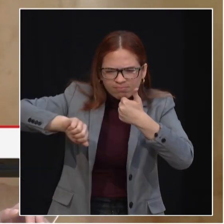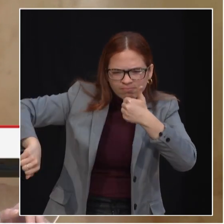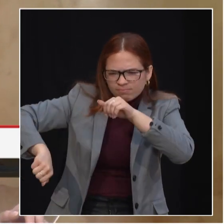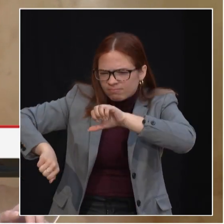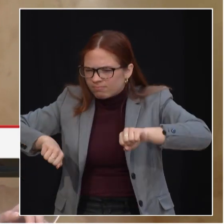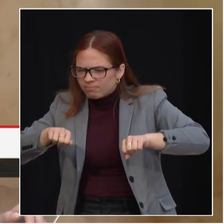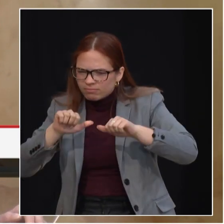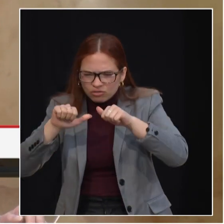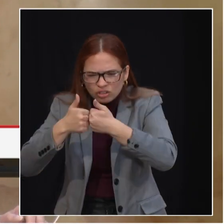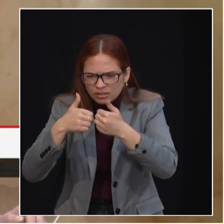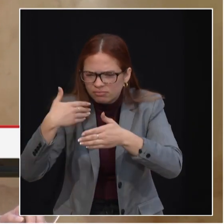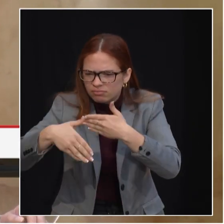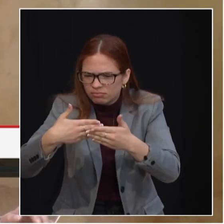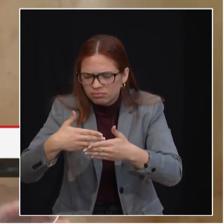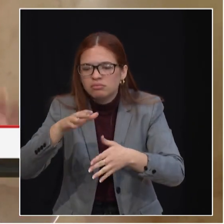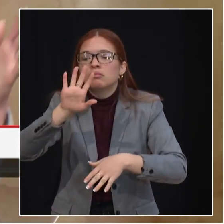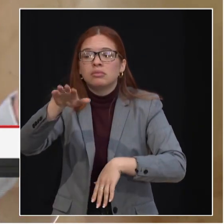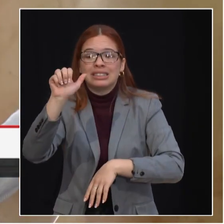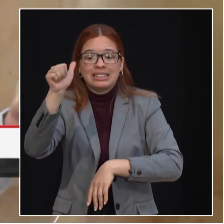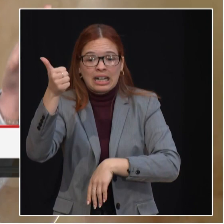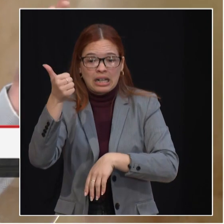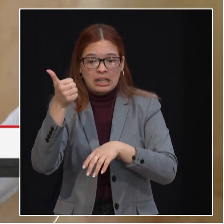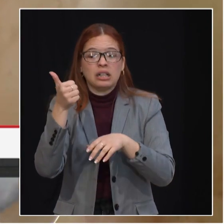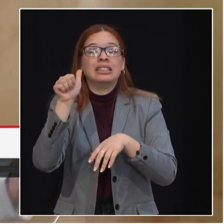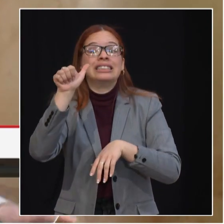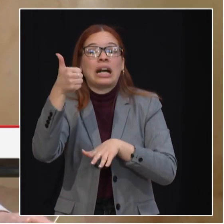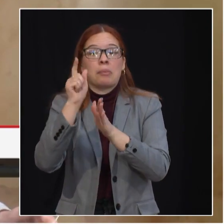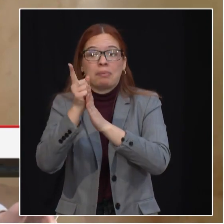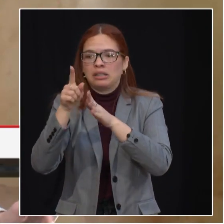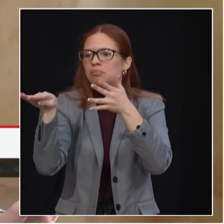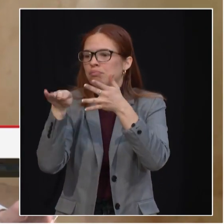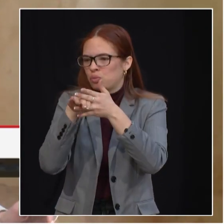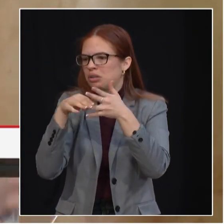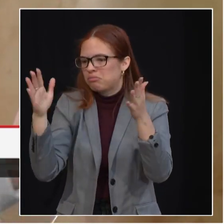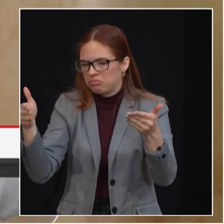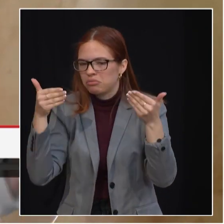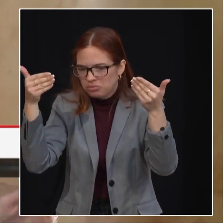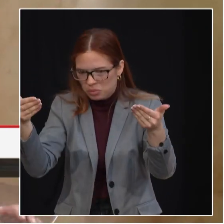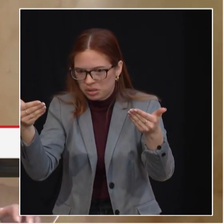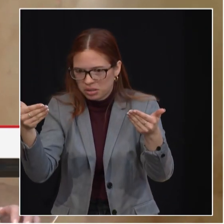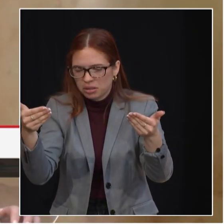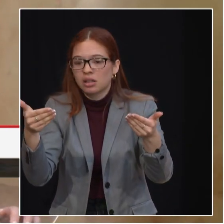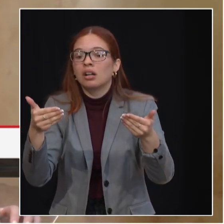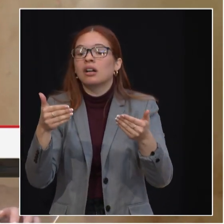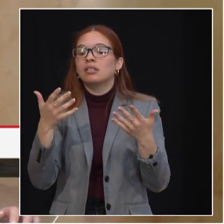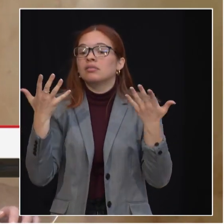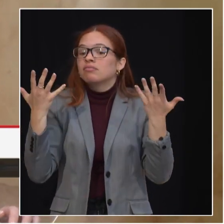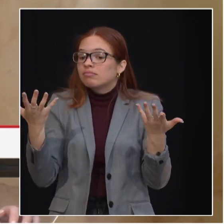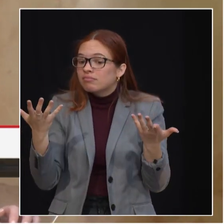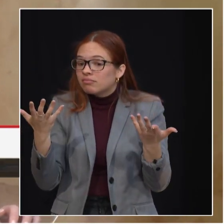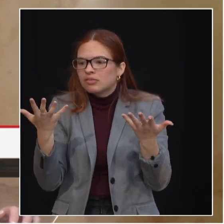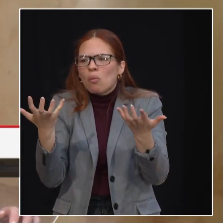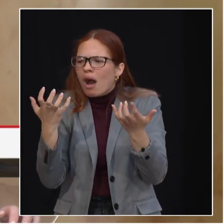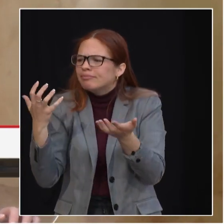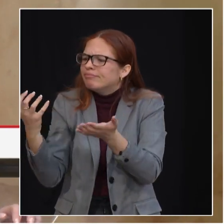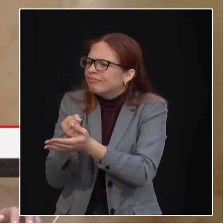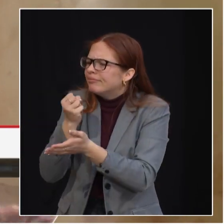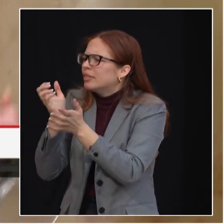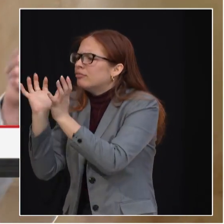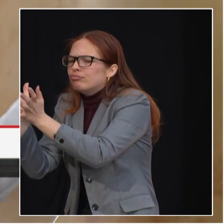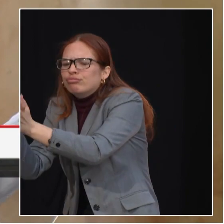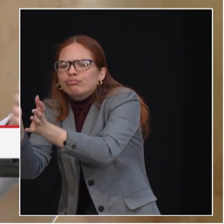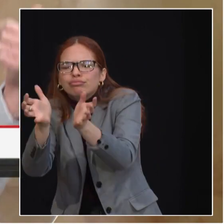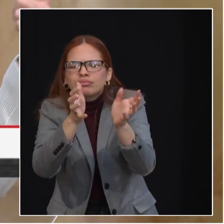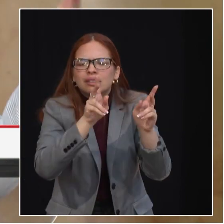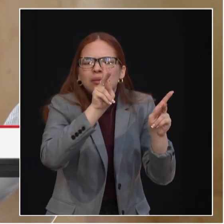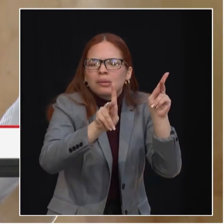And I invite you all to use that time to get to know some of your partners because you're all partners in this comeback. We'll be back in 10 minutes to talk